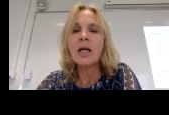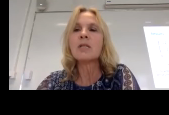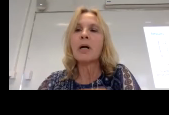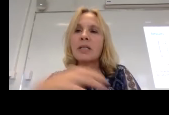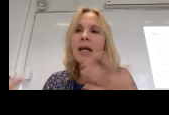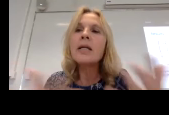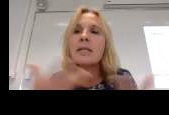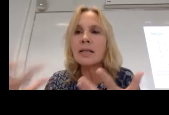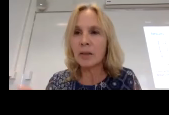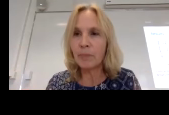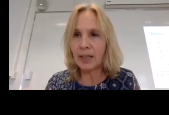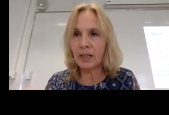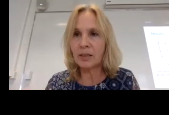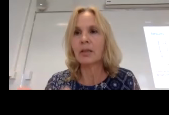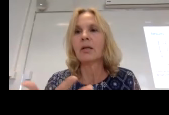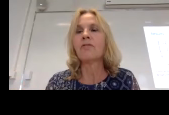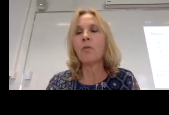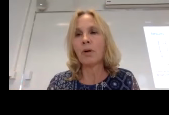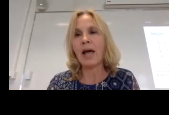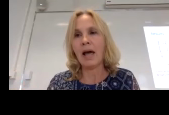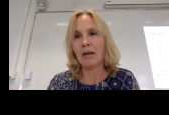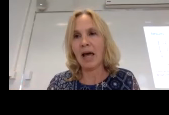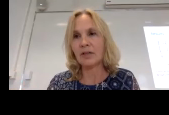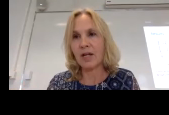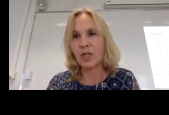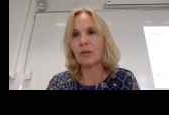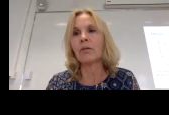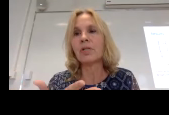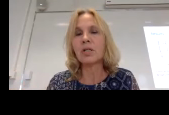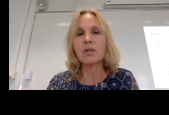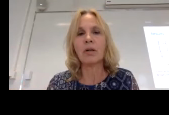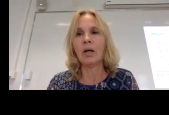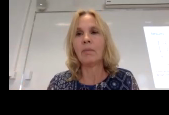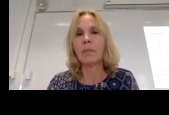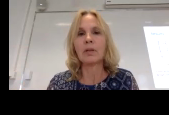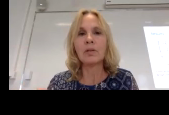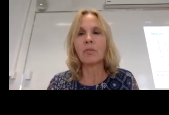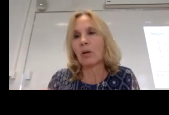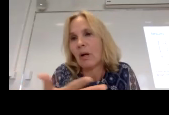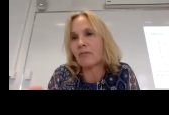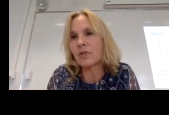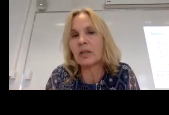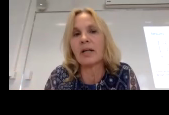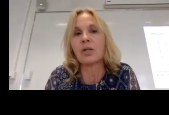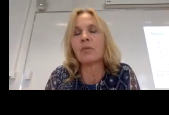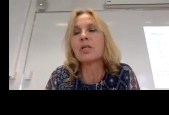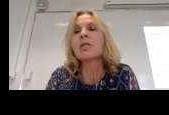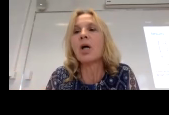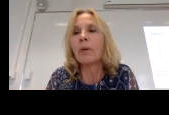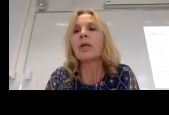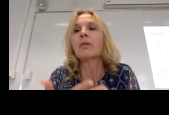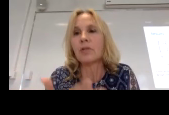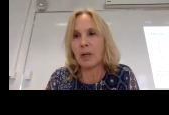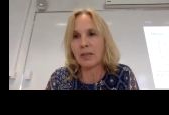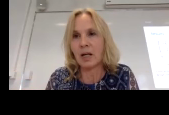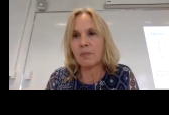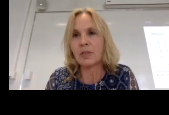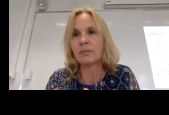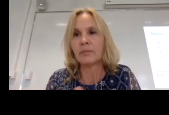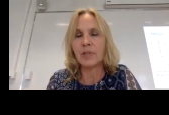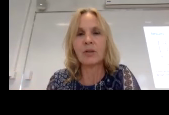signs spontaneously compete for activation, which is, and for selection, which is slowing